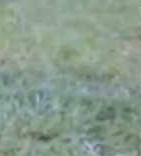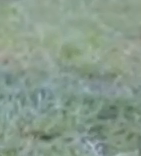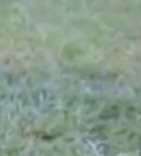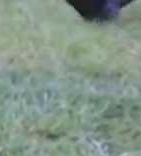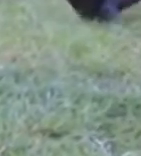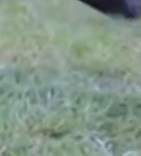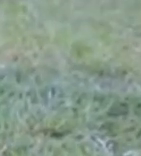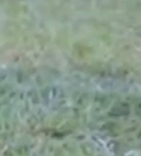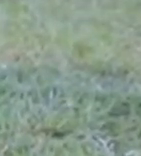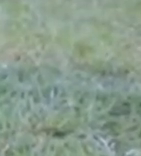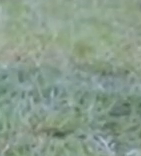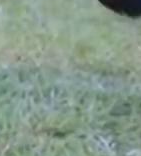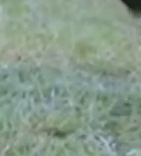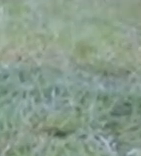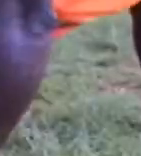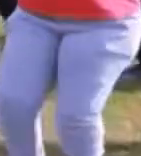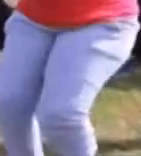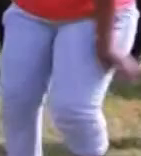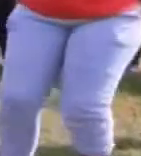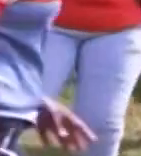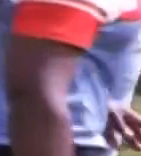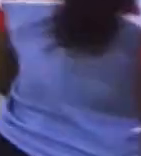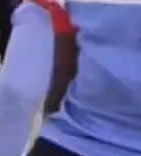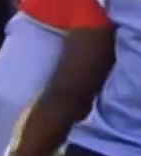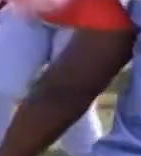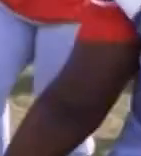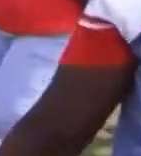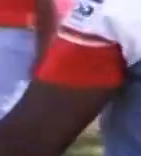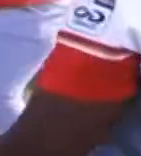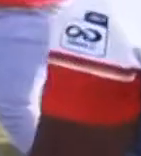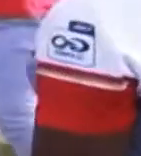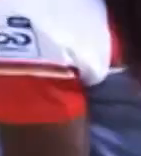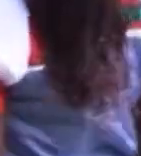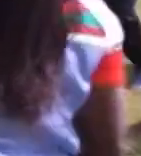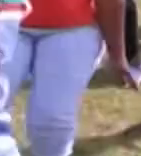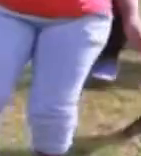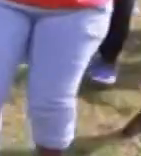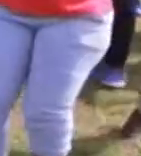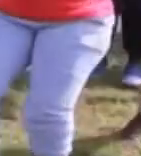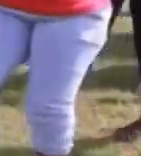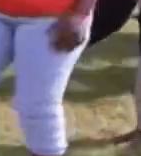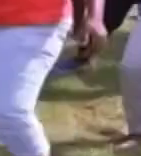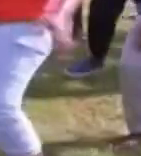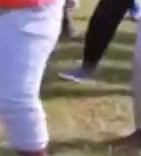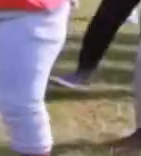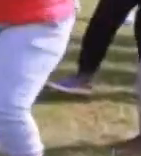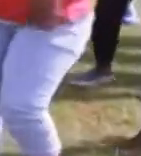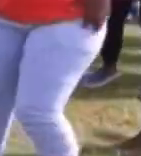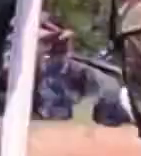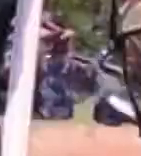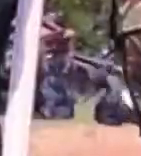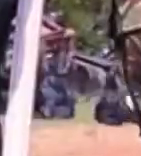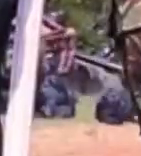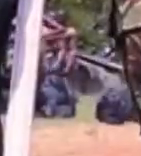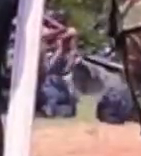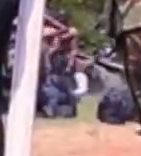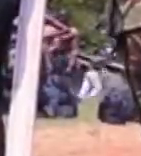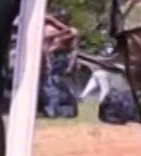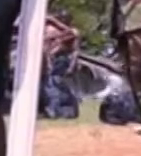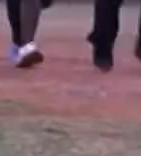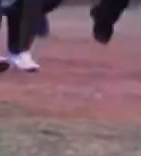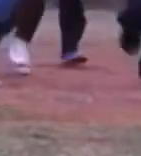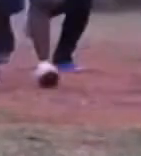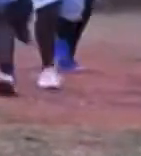The Kenya Defence Forces KDF is pleased to announce to the public the recruitment of General Service Officer GSO cadets. General Service